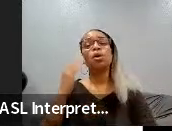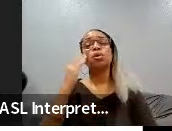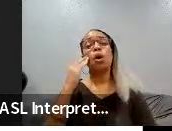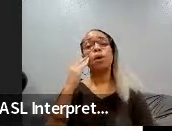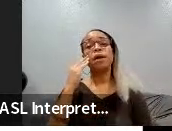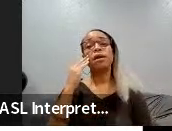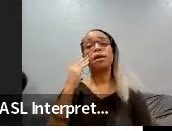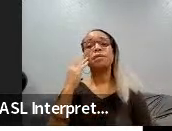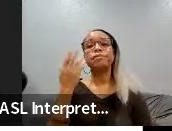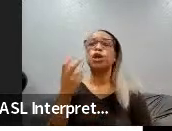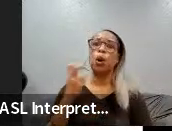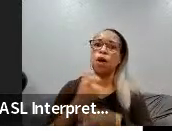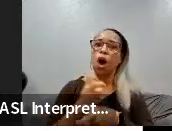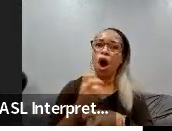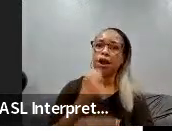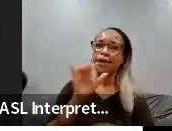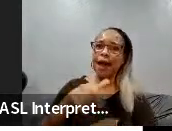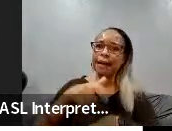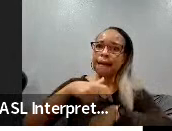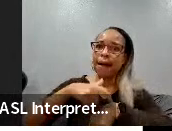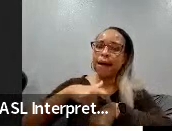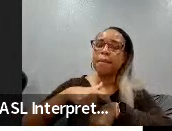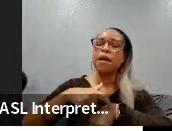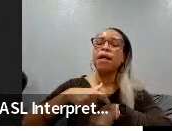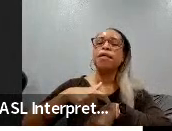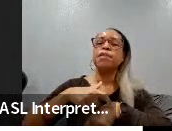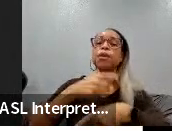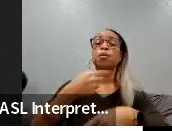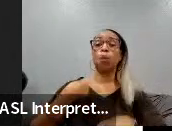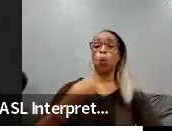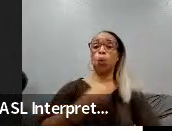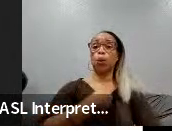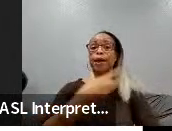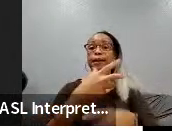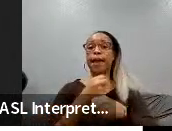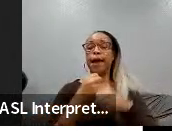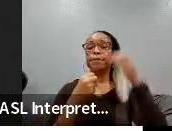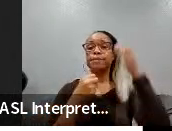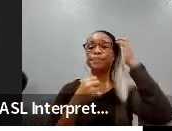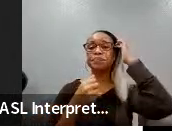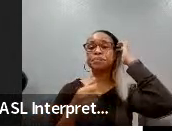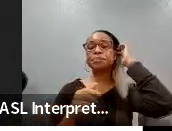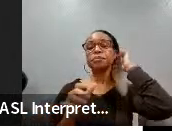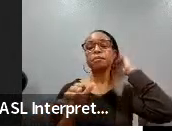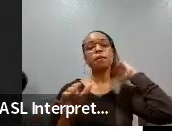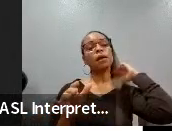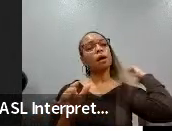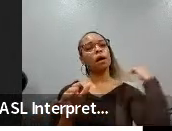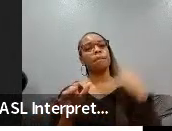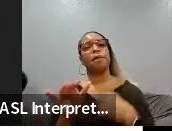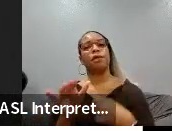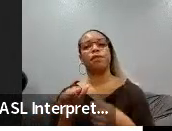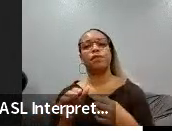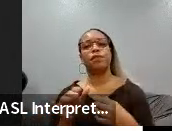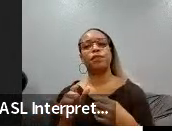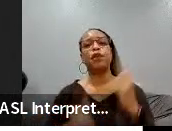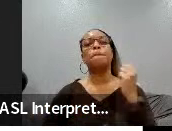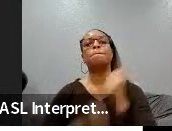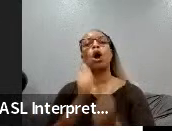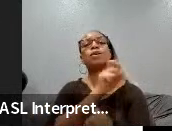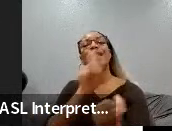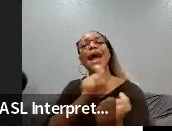as hard as it was, that we could get the most accurate